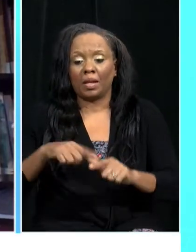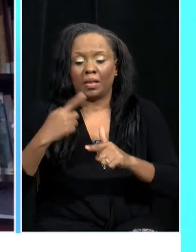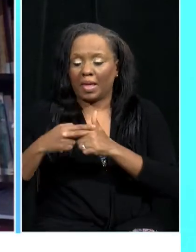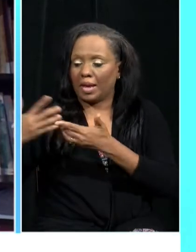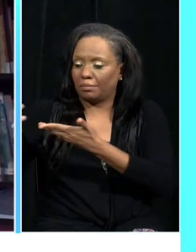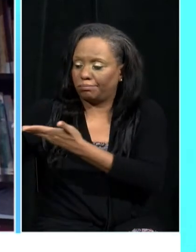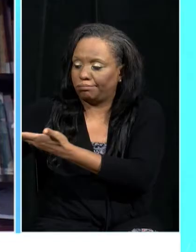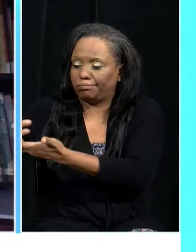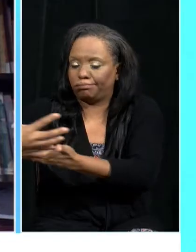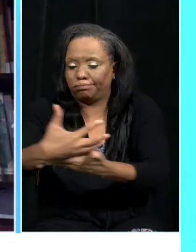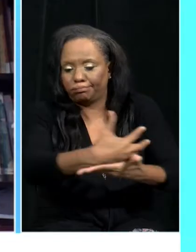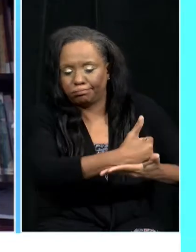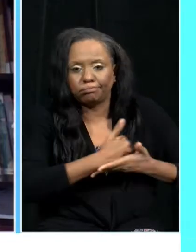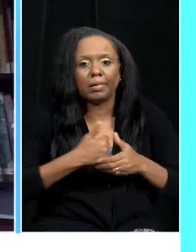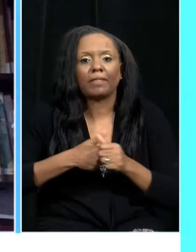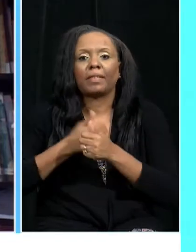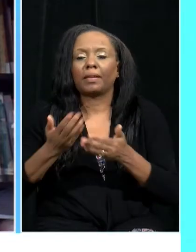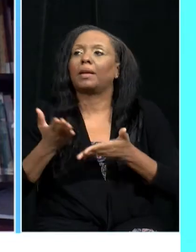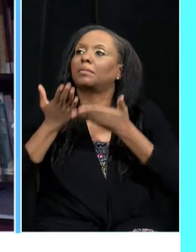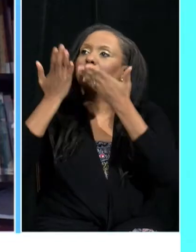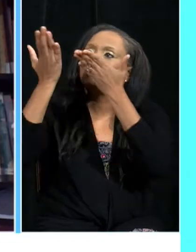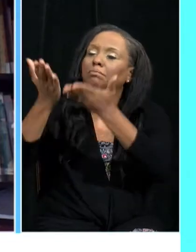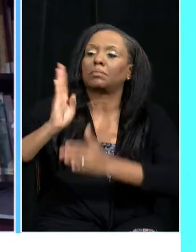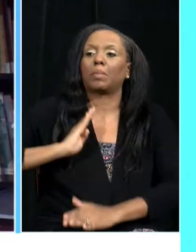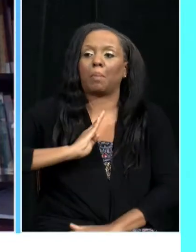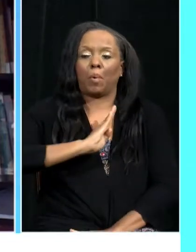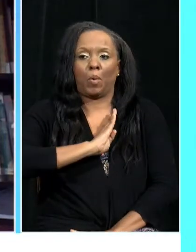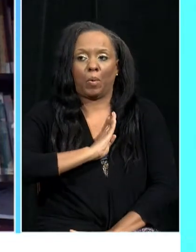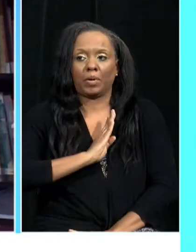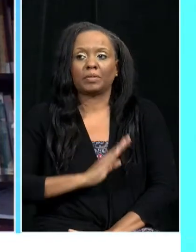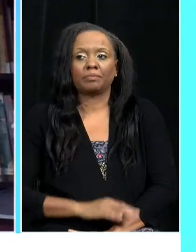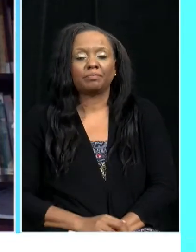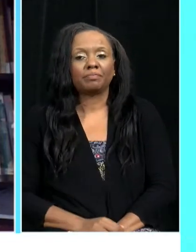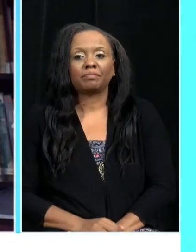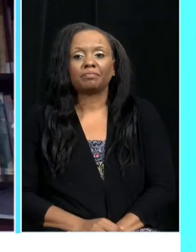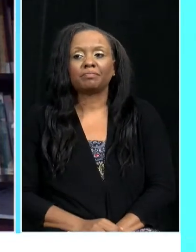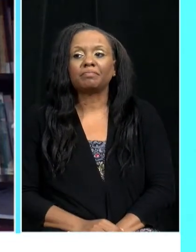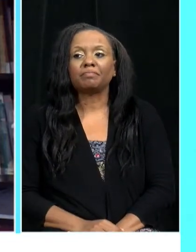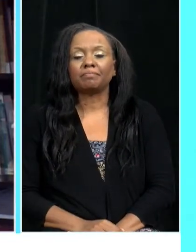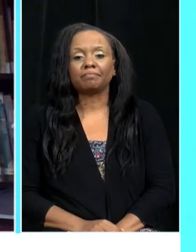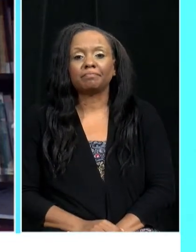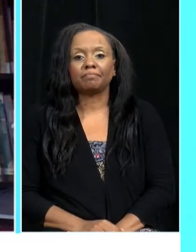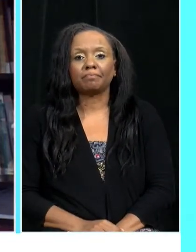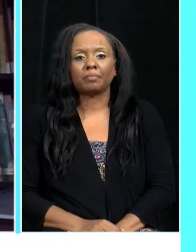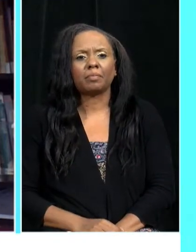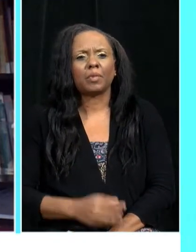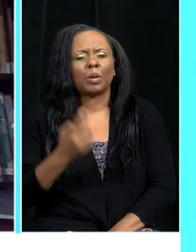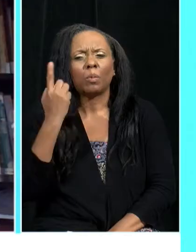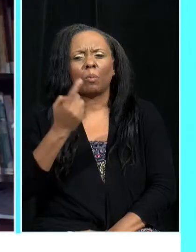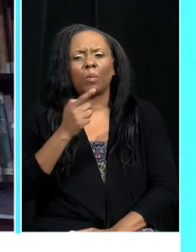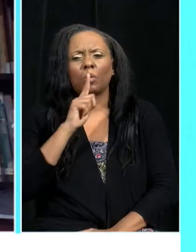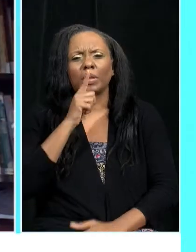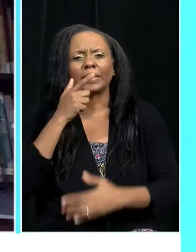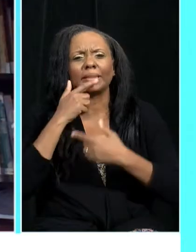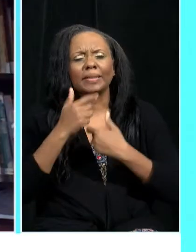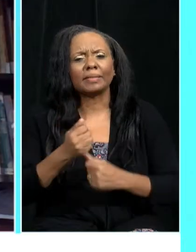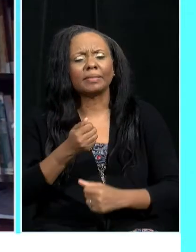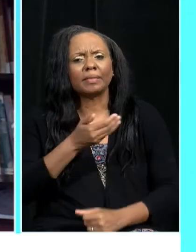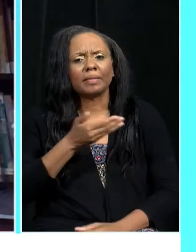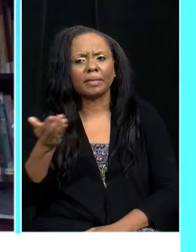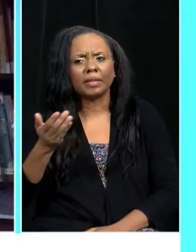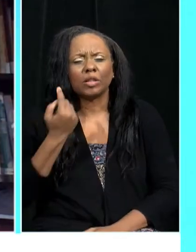board. Now, one of the comments that stood out in that most